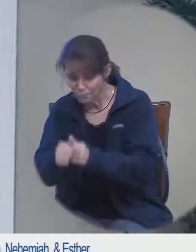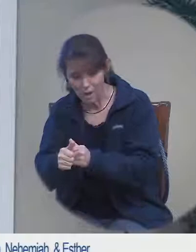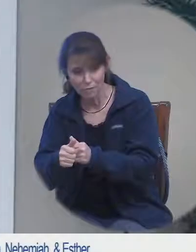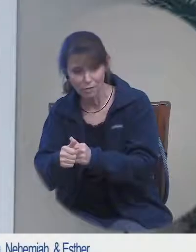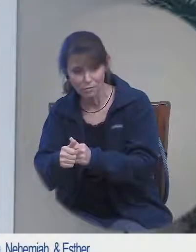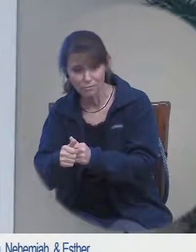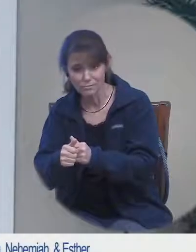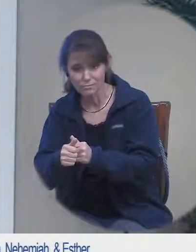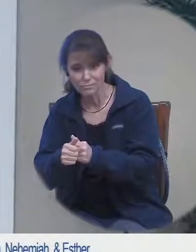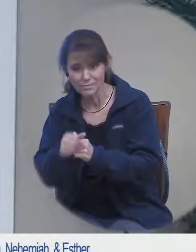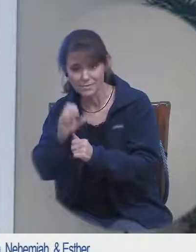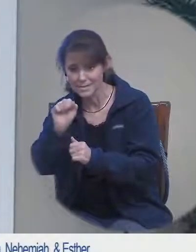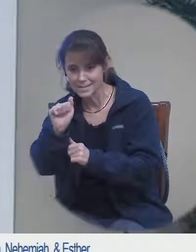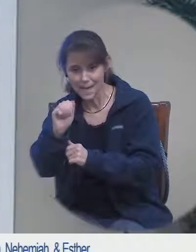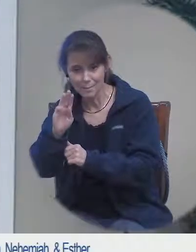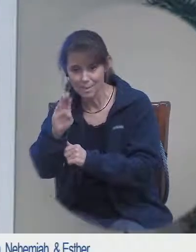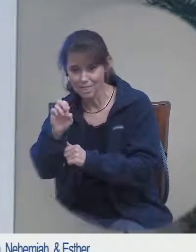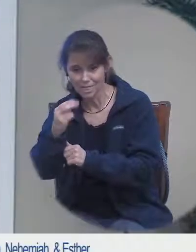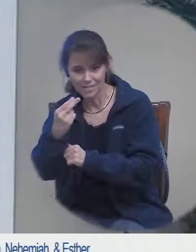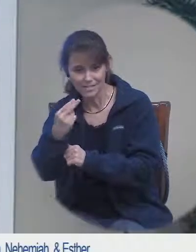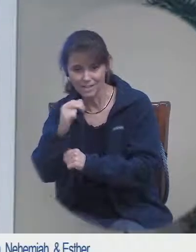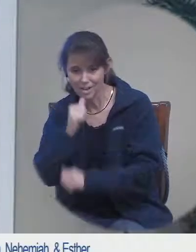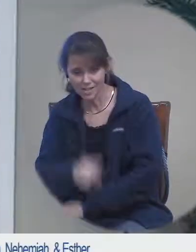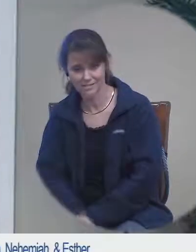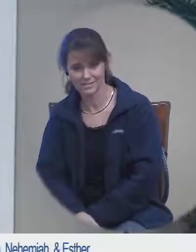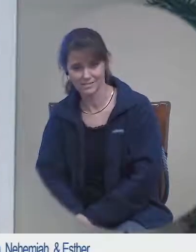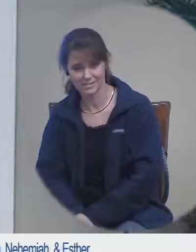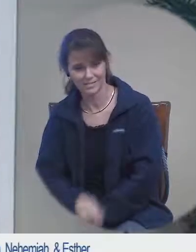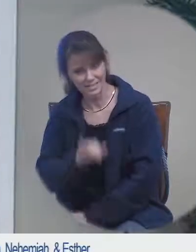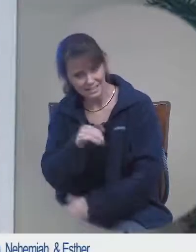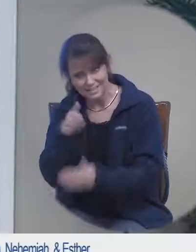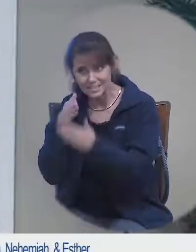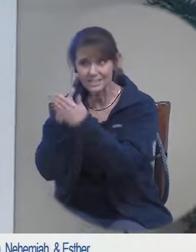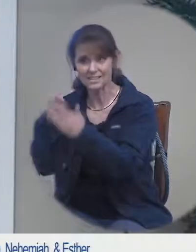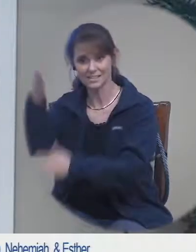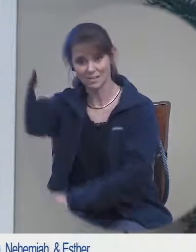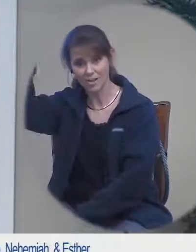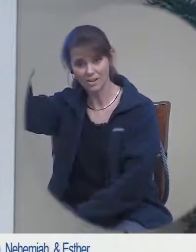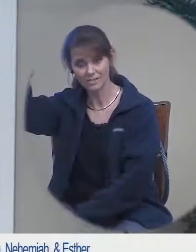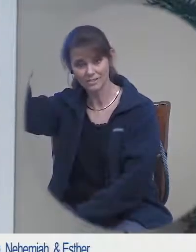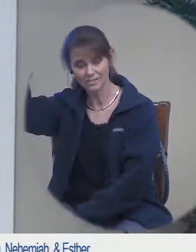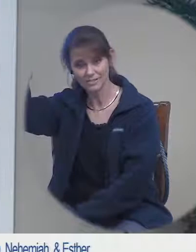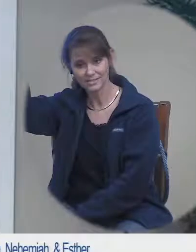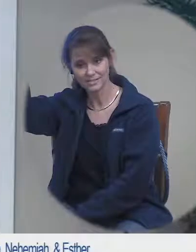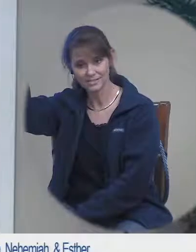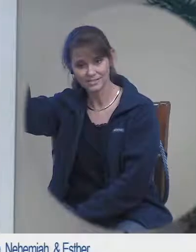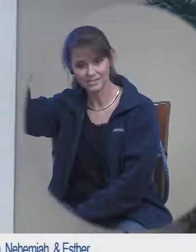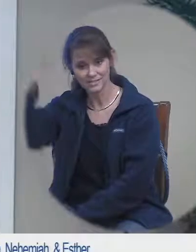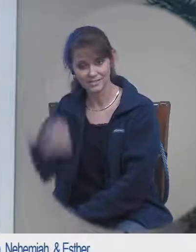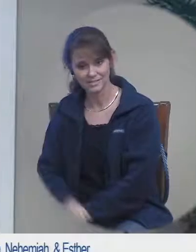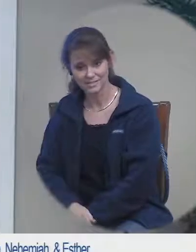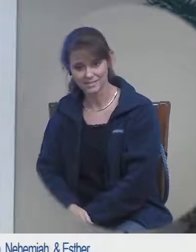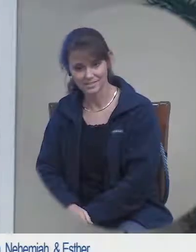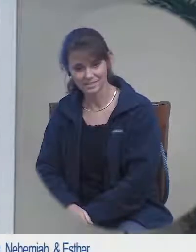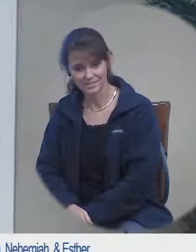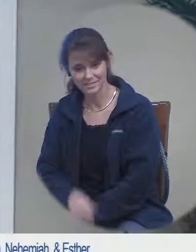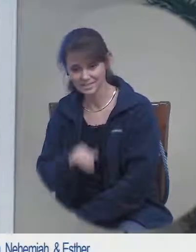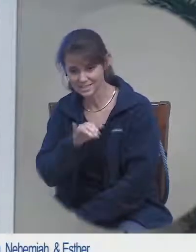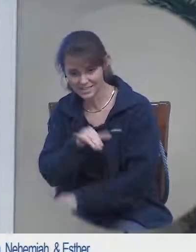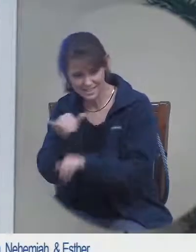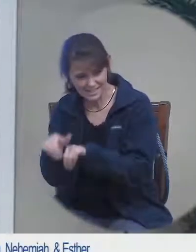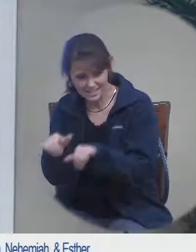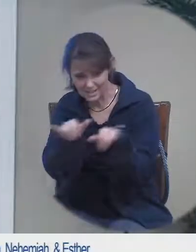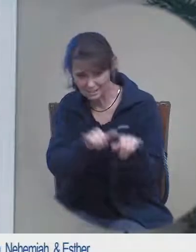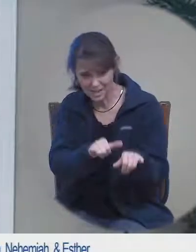at this, he saw this as something serious, an offense against God, and he says, this is what led us to this trouble in the first